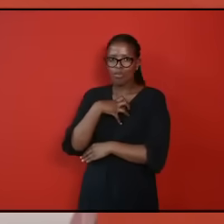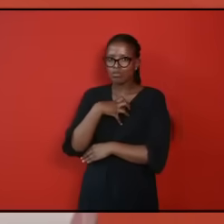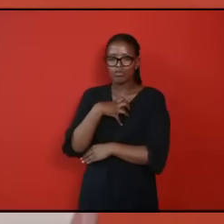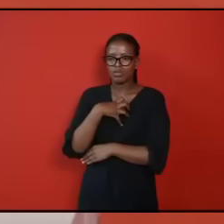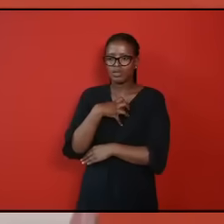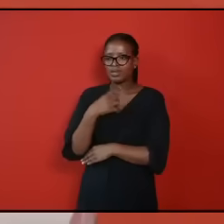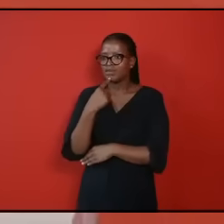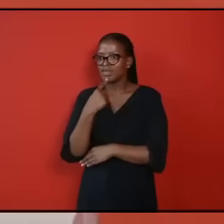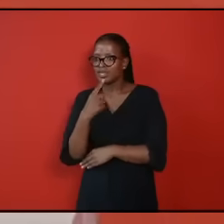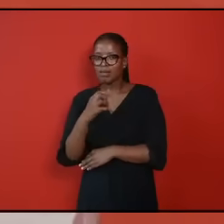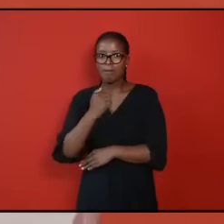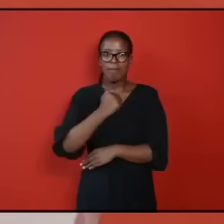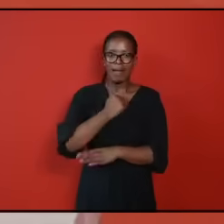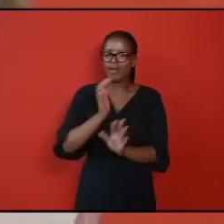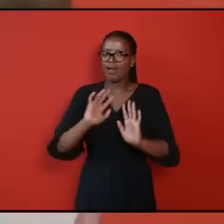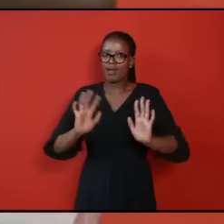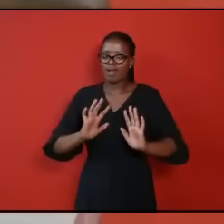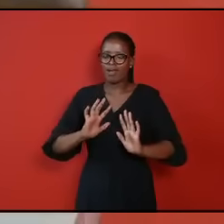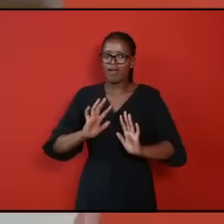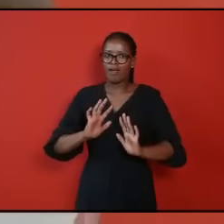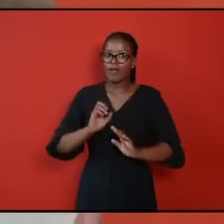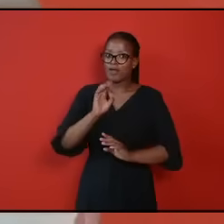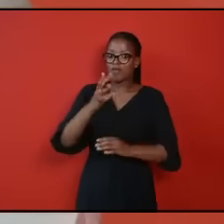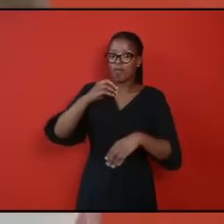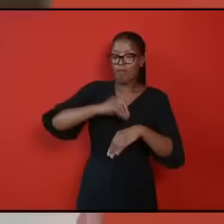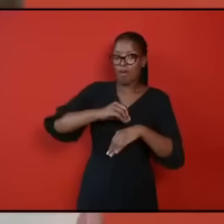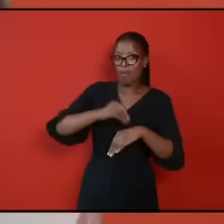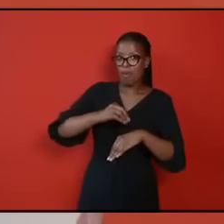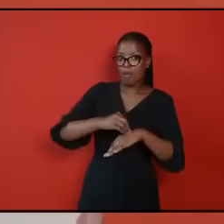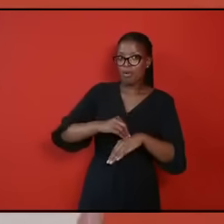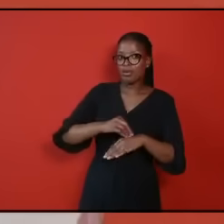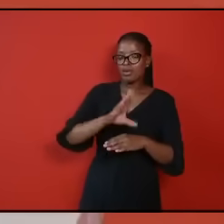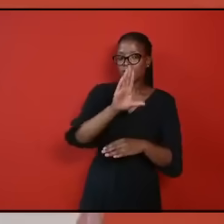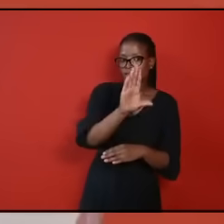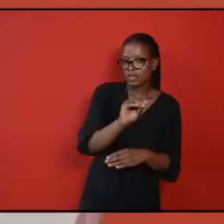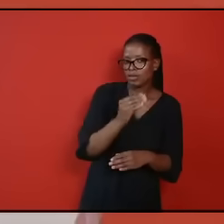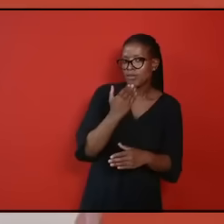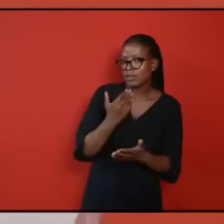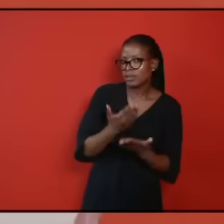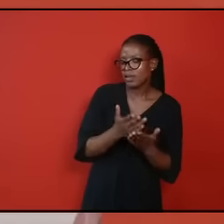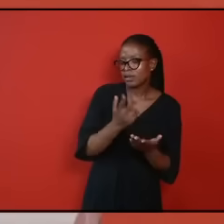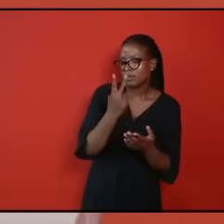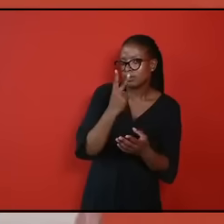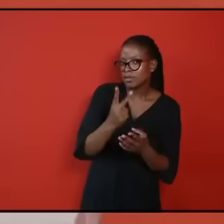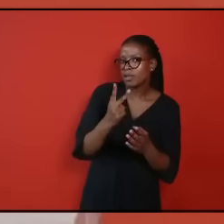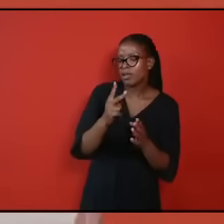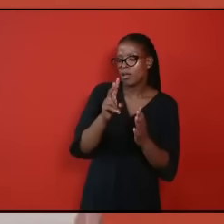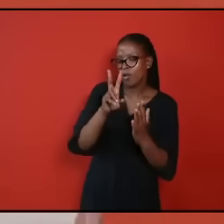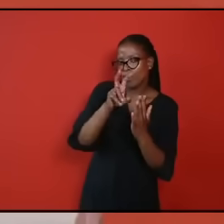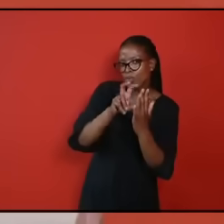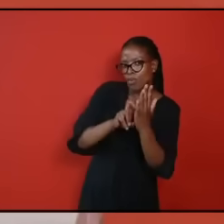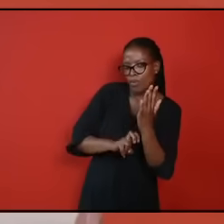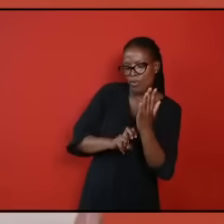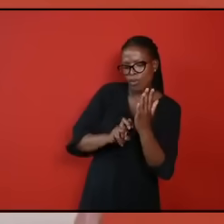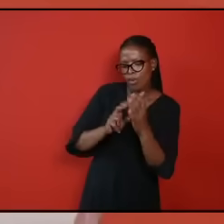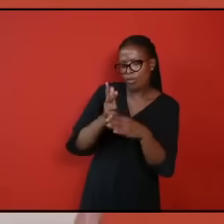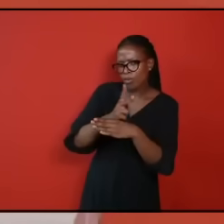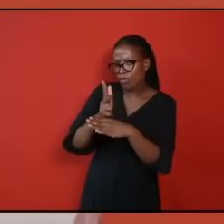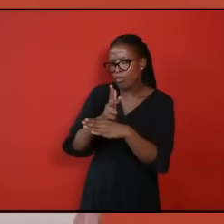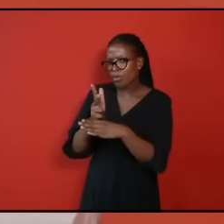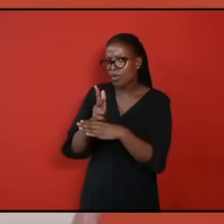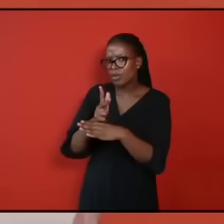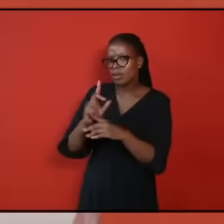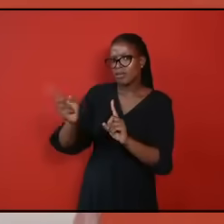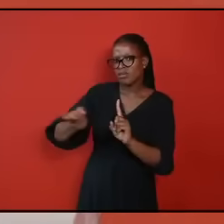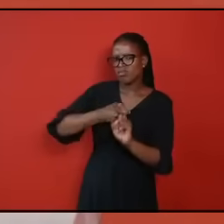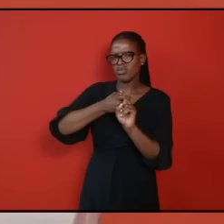see it. Only when there is a problem can we ask to see. Only that part we want to see of an